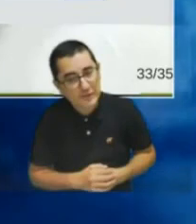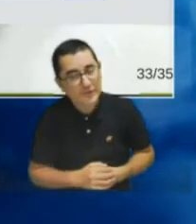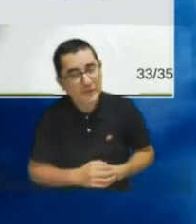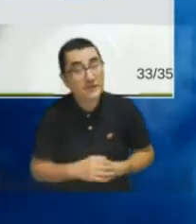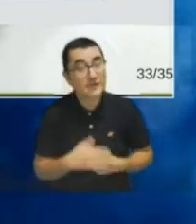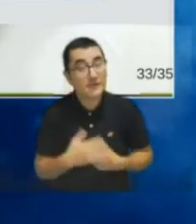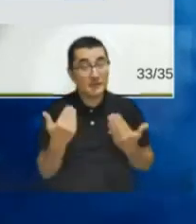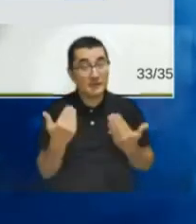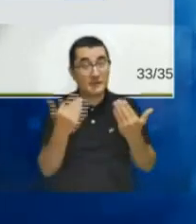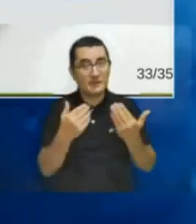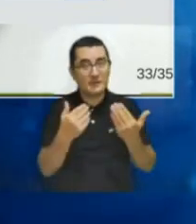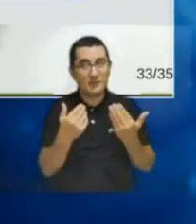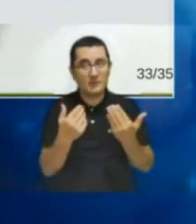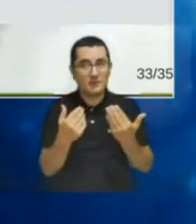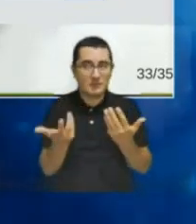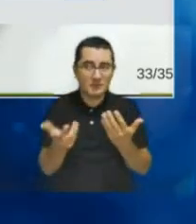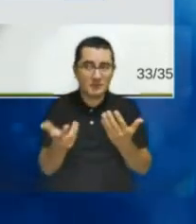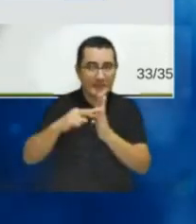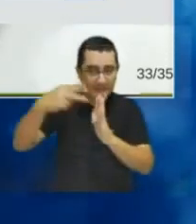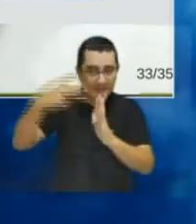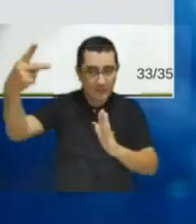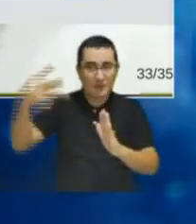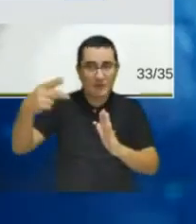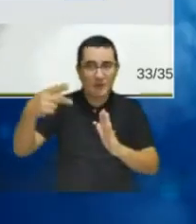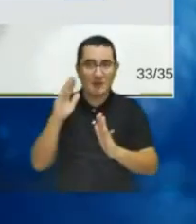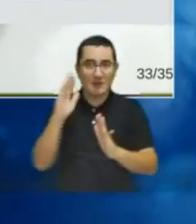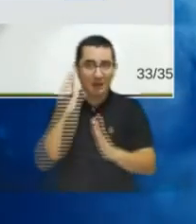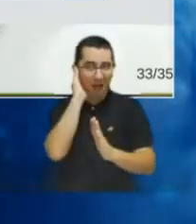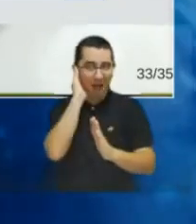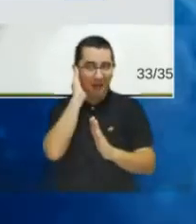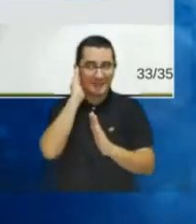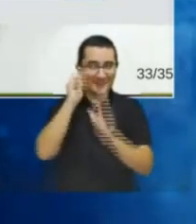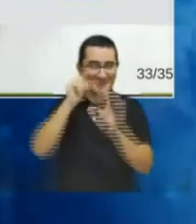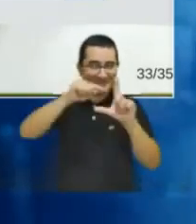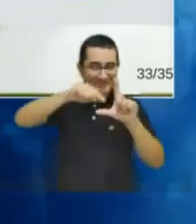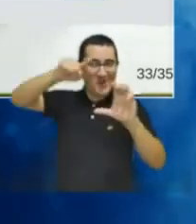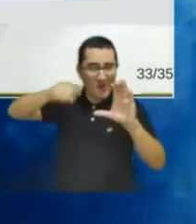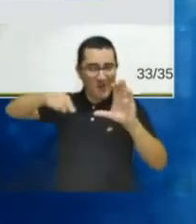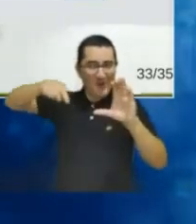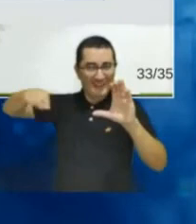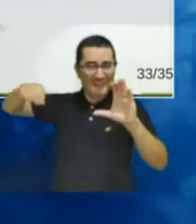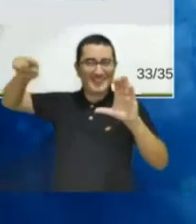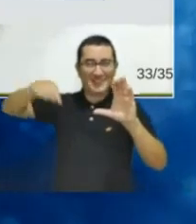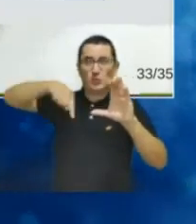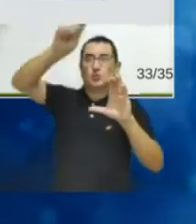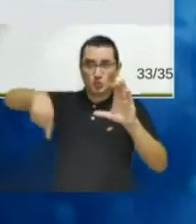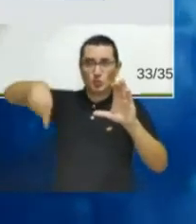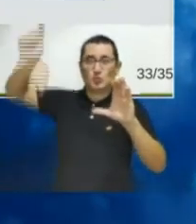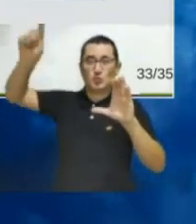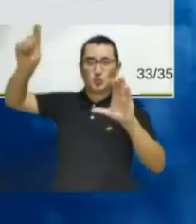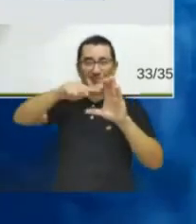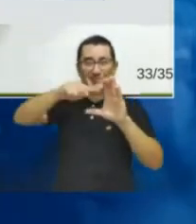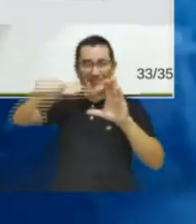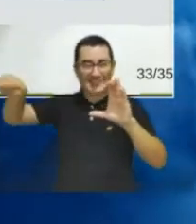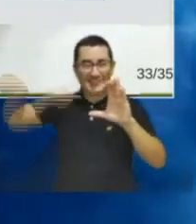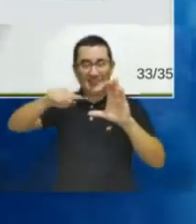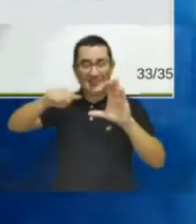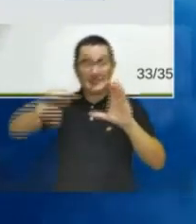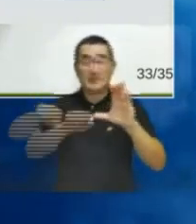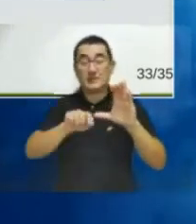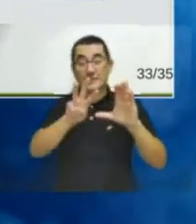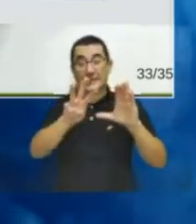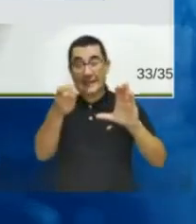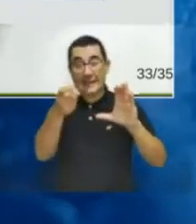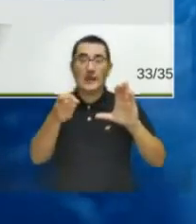let's just say, the benefits that are given by wireless technology and the ones that are going to give 5G and other technologies that give you